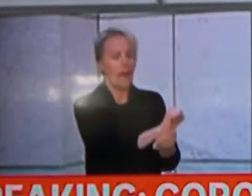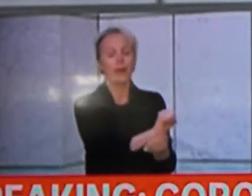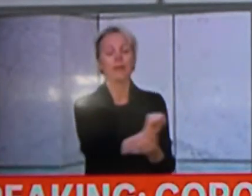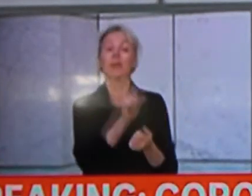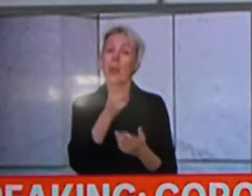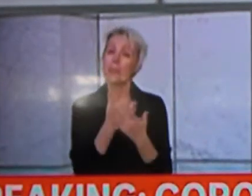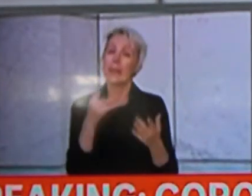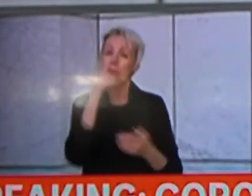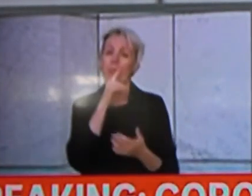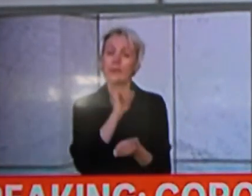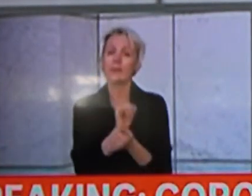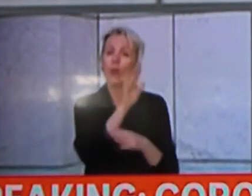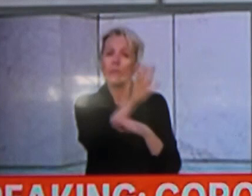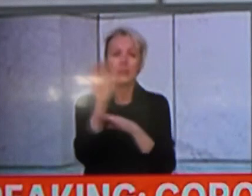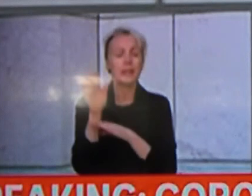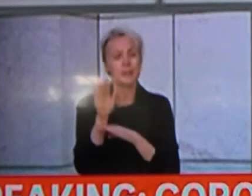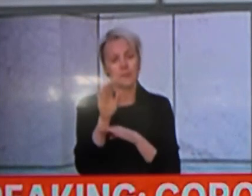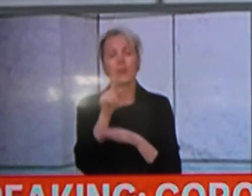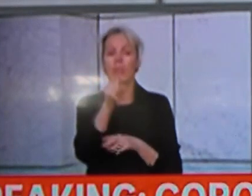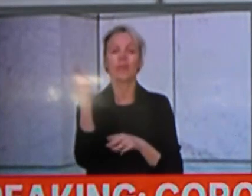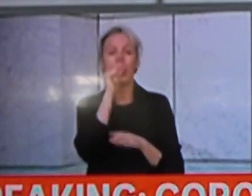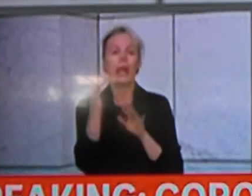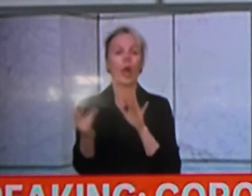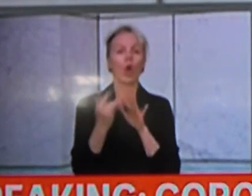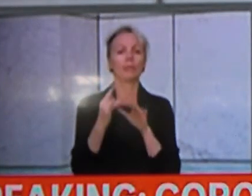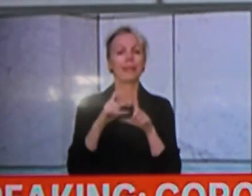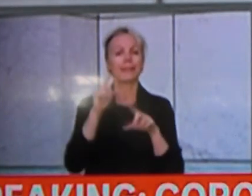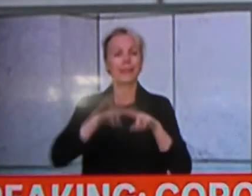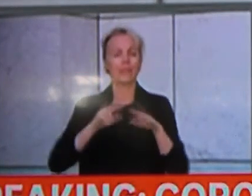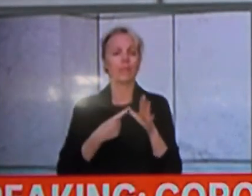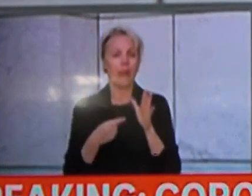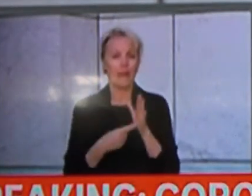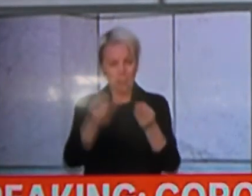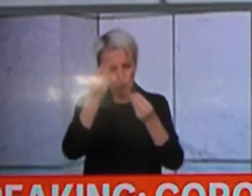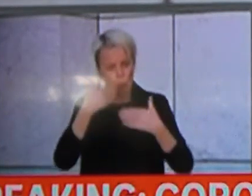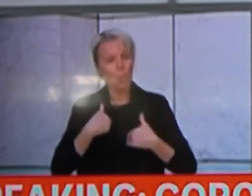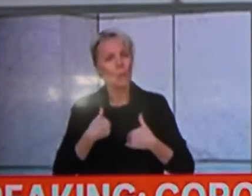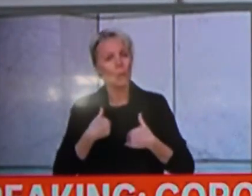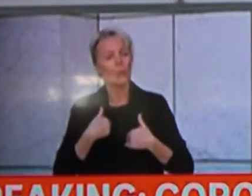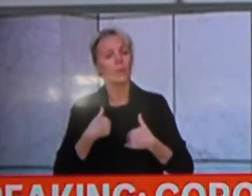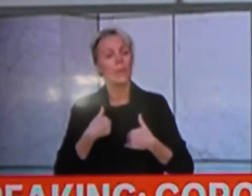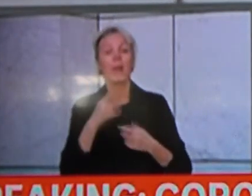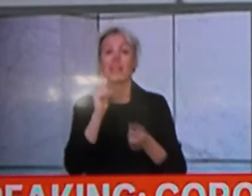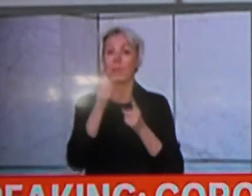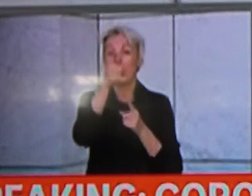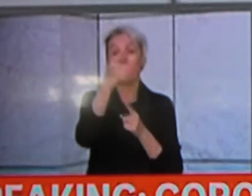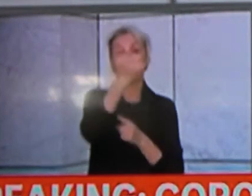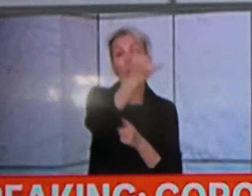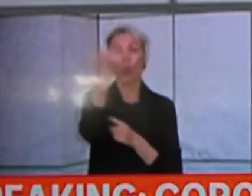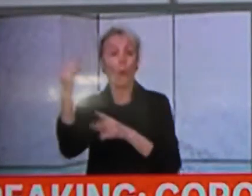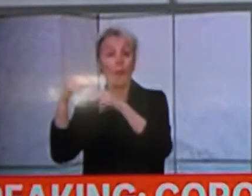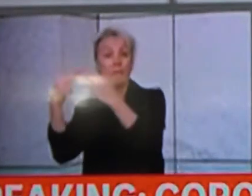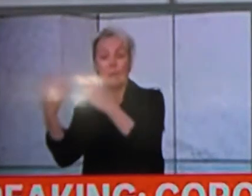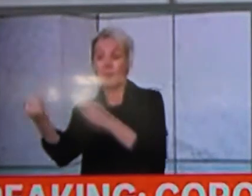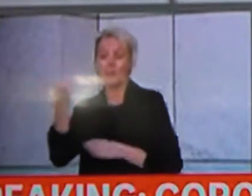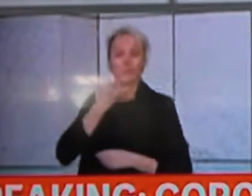there are the ways that they can get in contact with the Department of Foreign Affairs and Trade, even if that's been done through a family member, to ensure that